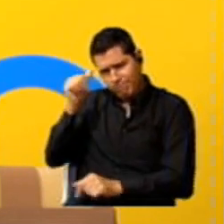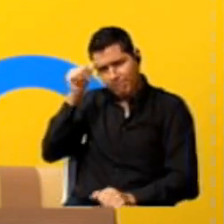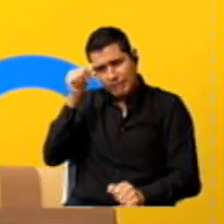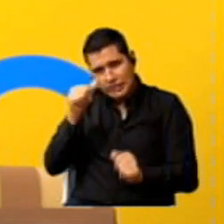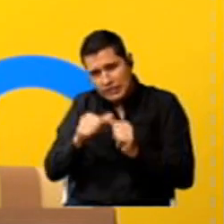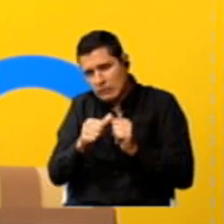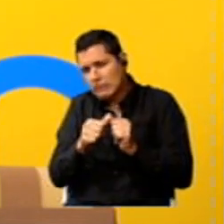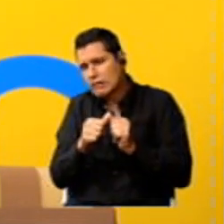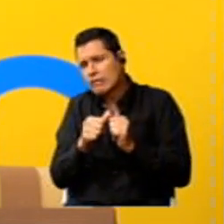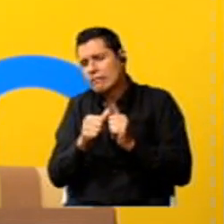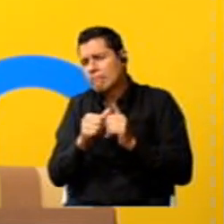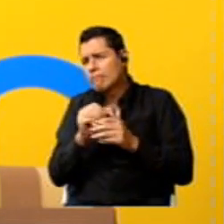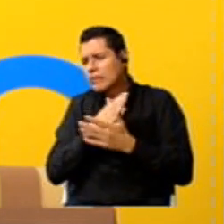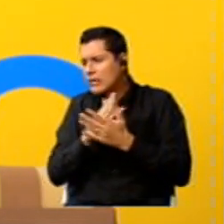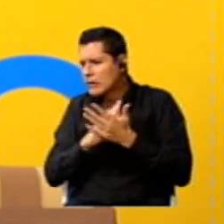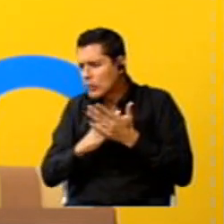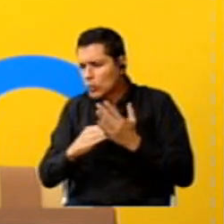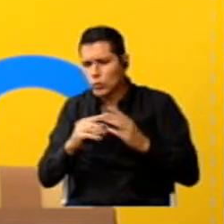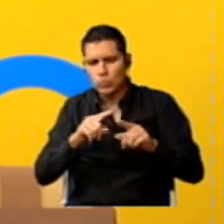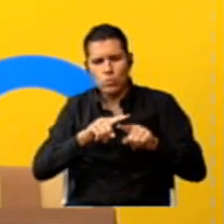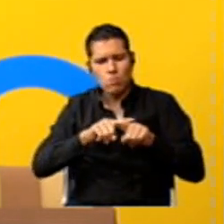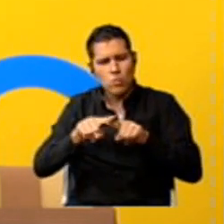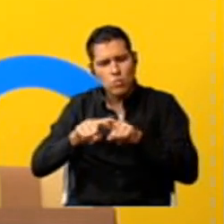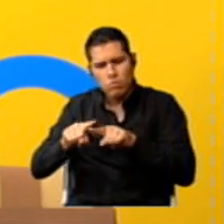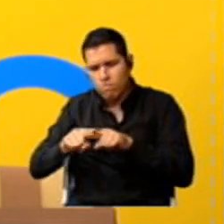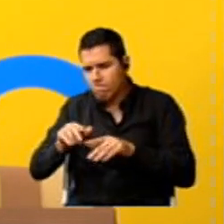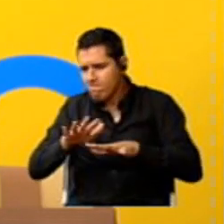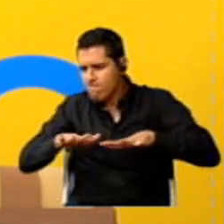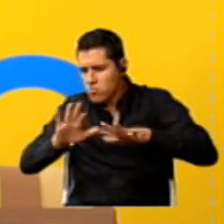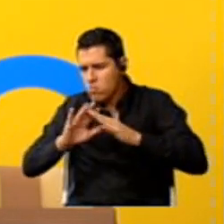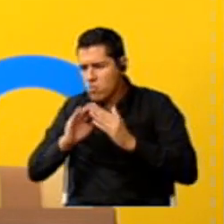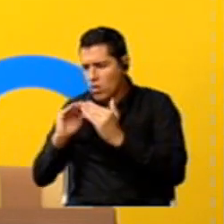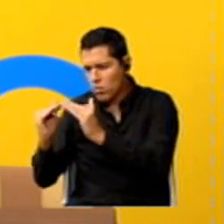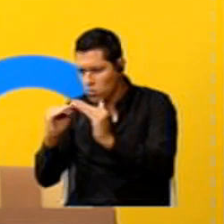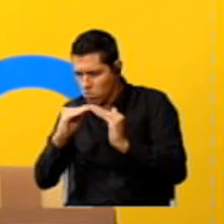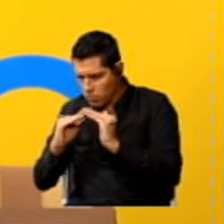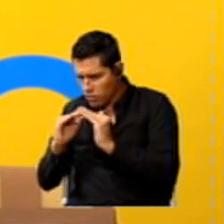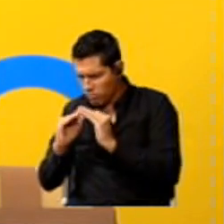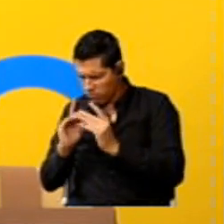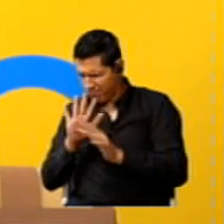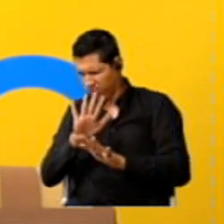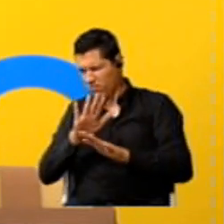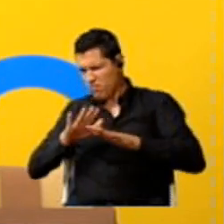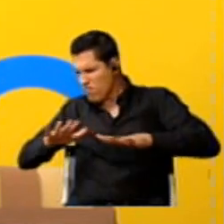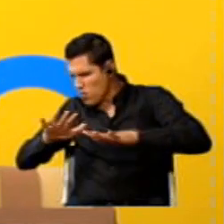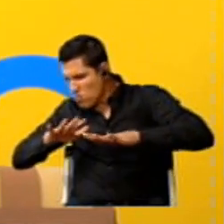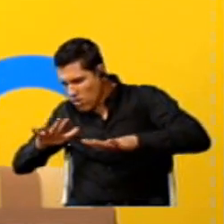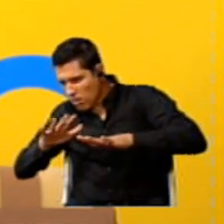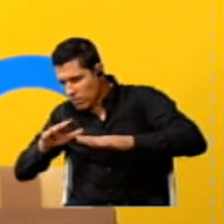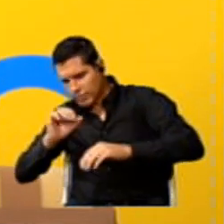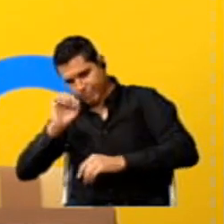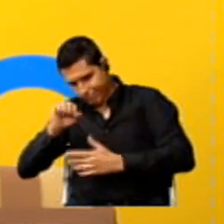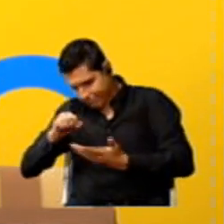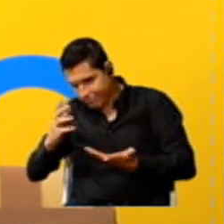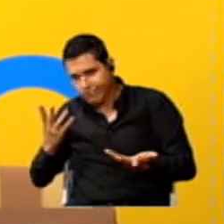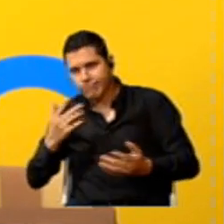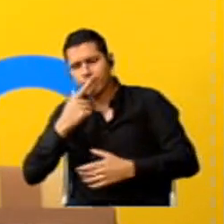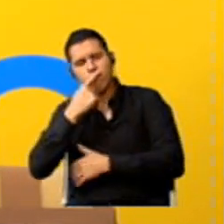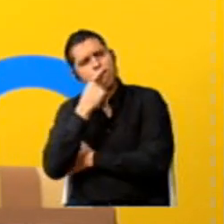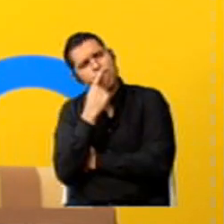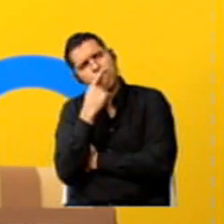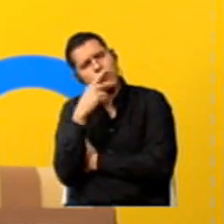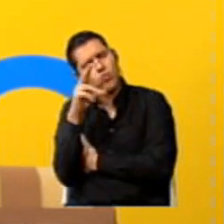some places of the community? Places? Yes.